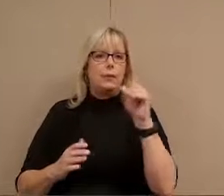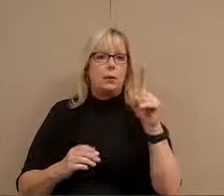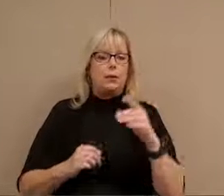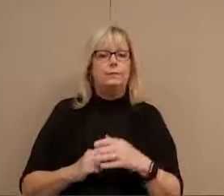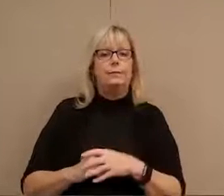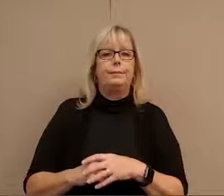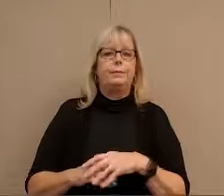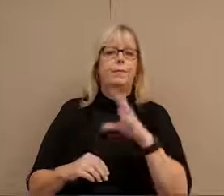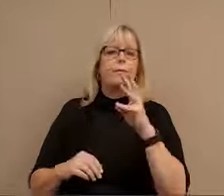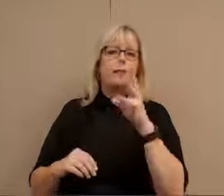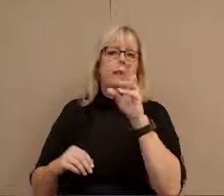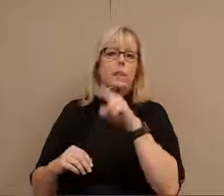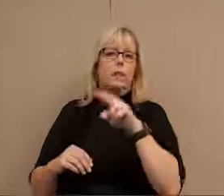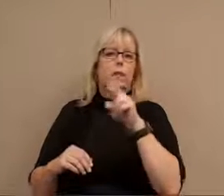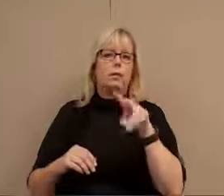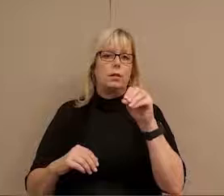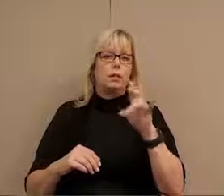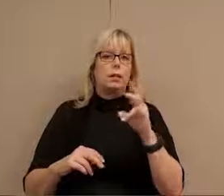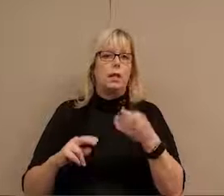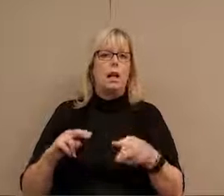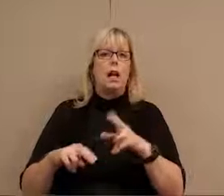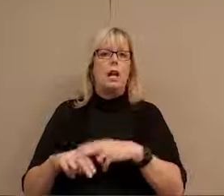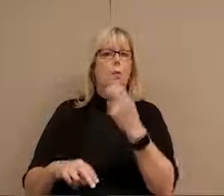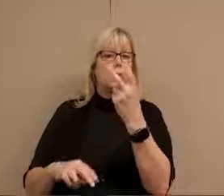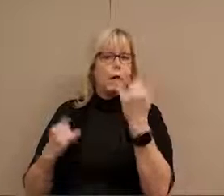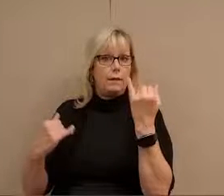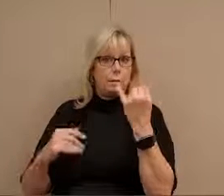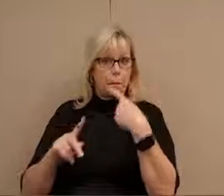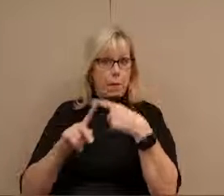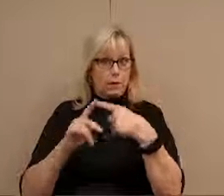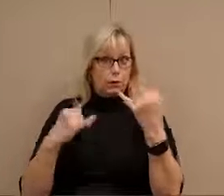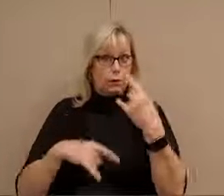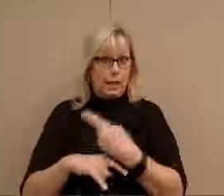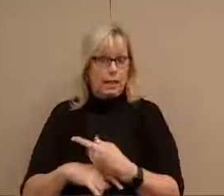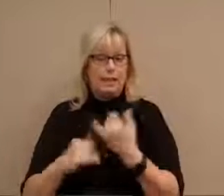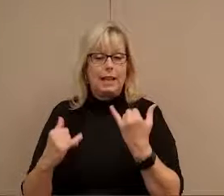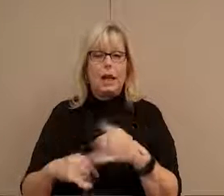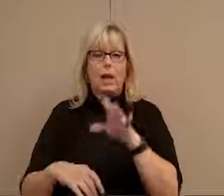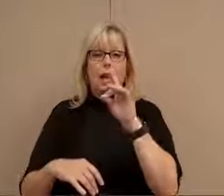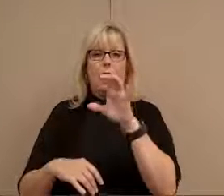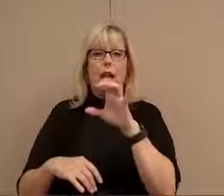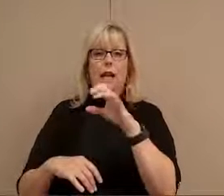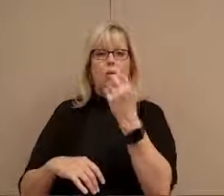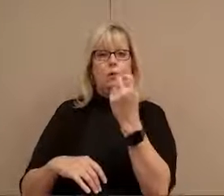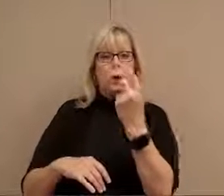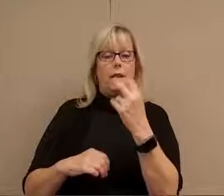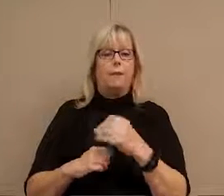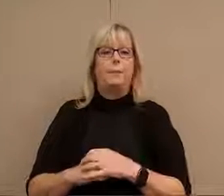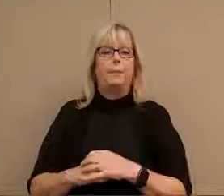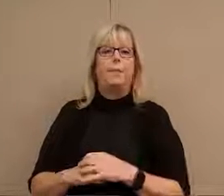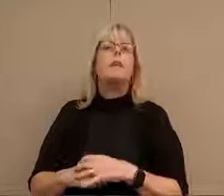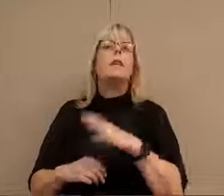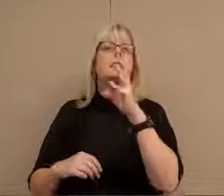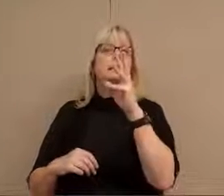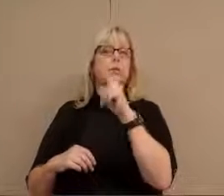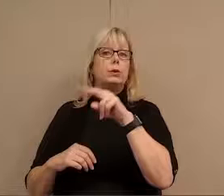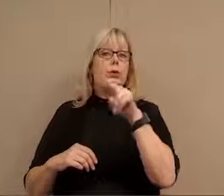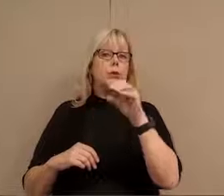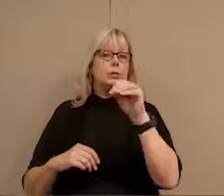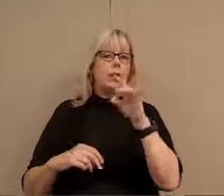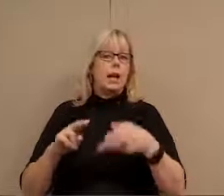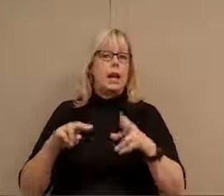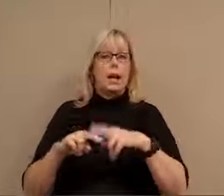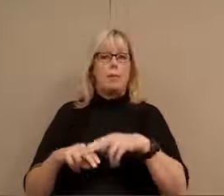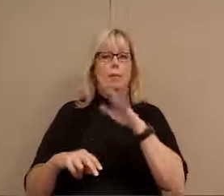1,771. 62207 will go up 12 positives today to 812. 62208